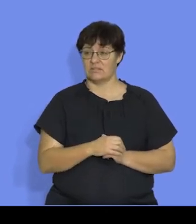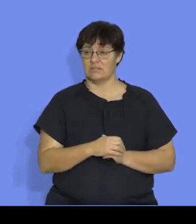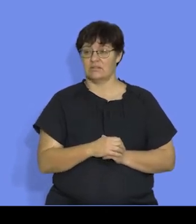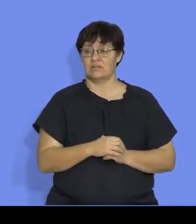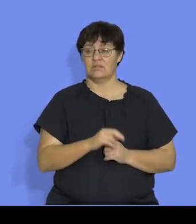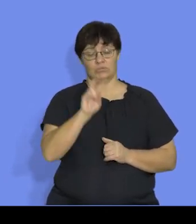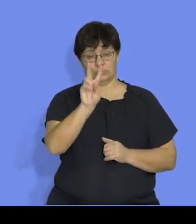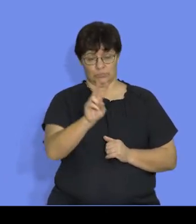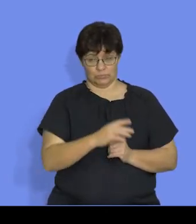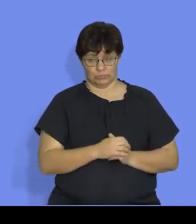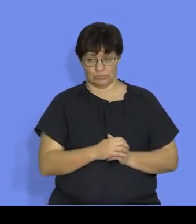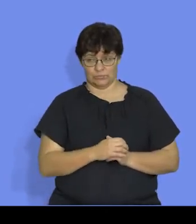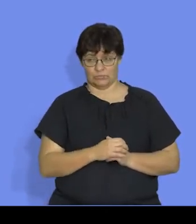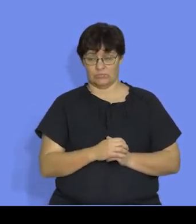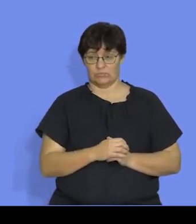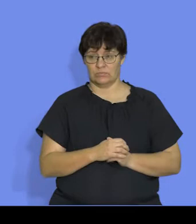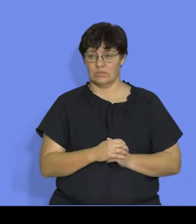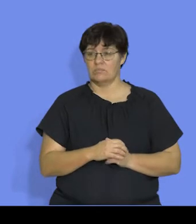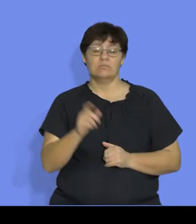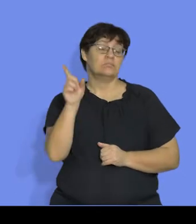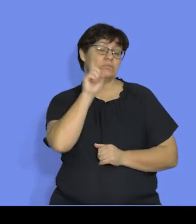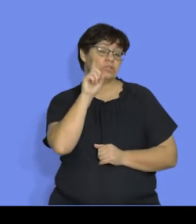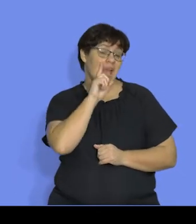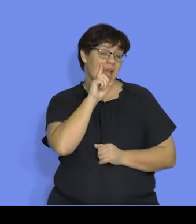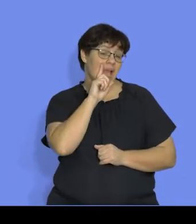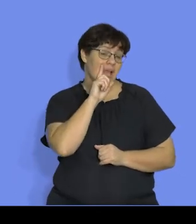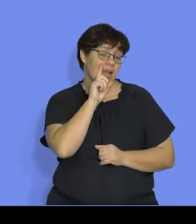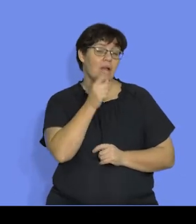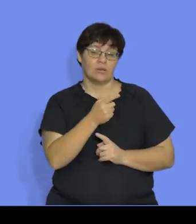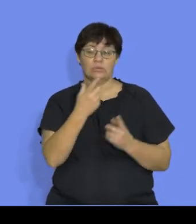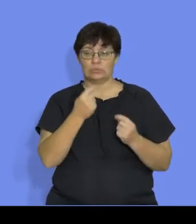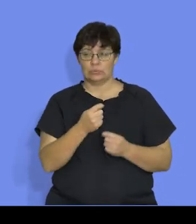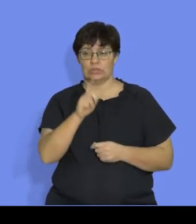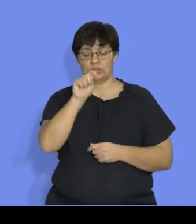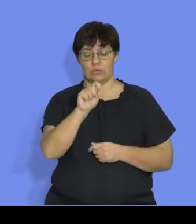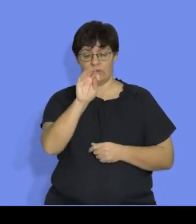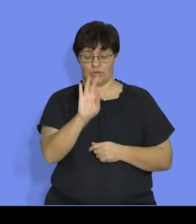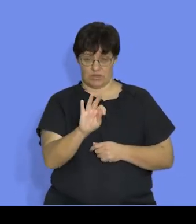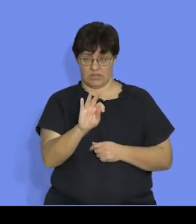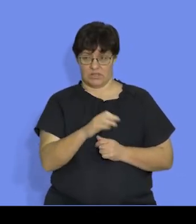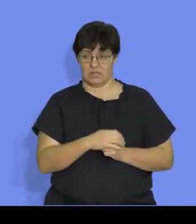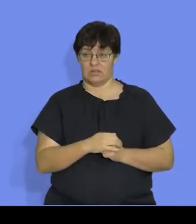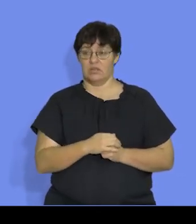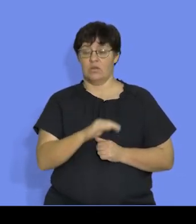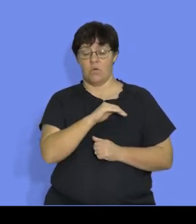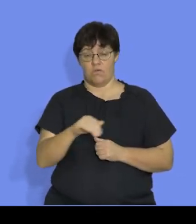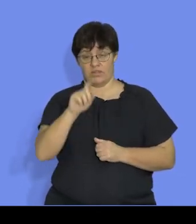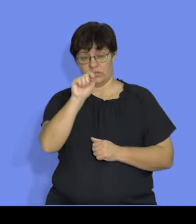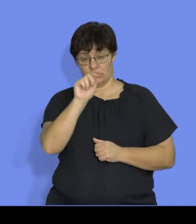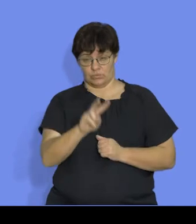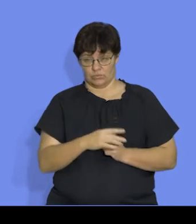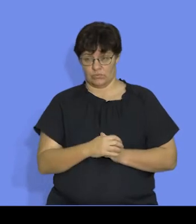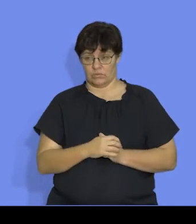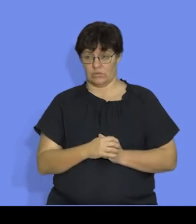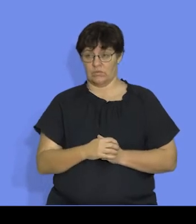of 2. I can also check my common ratio by doing term 3 over term 2,